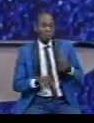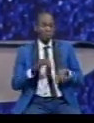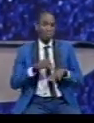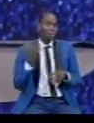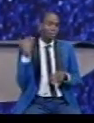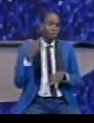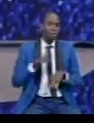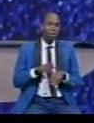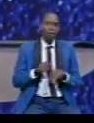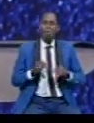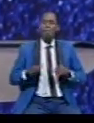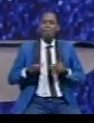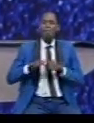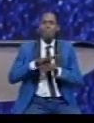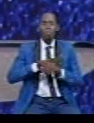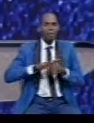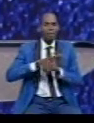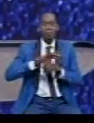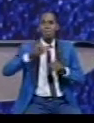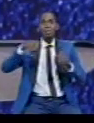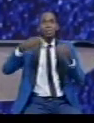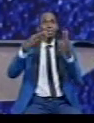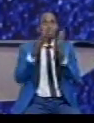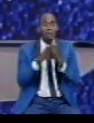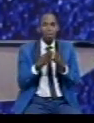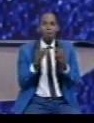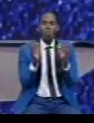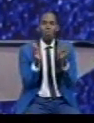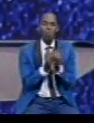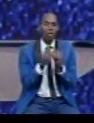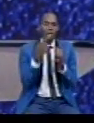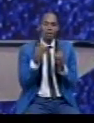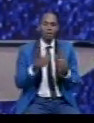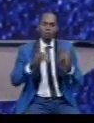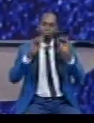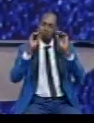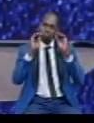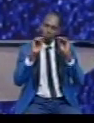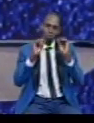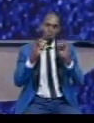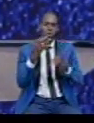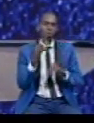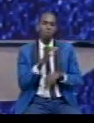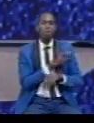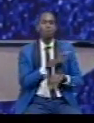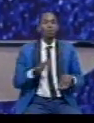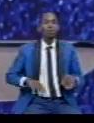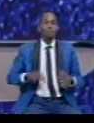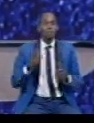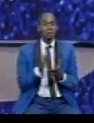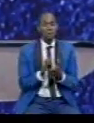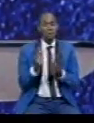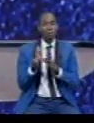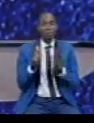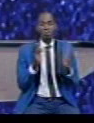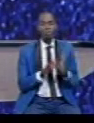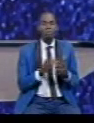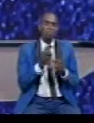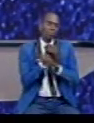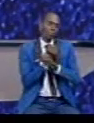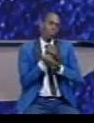Jerusalem, the city, with the doctrine of Christ, that Jesus saves,